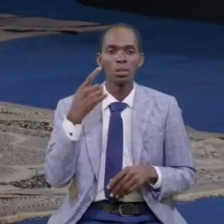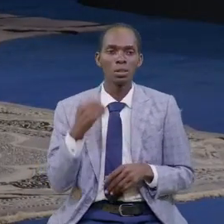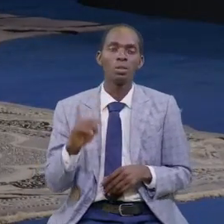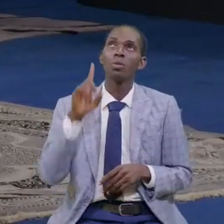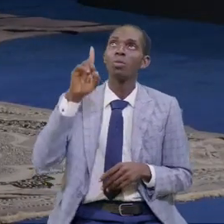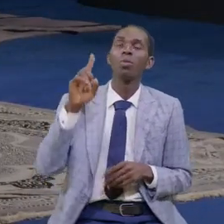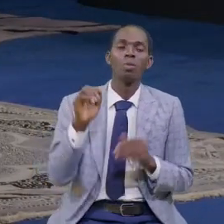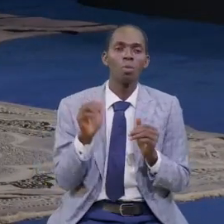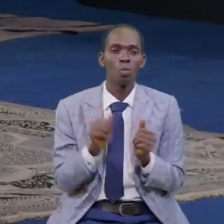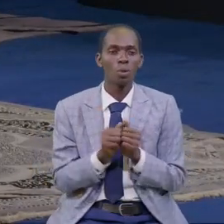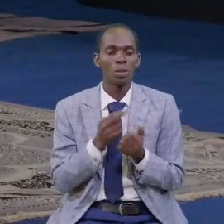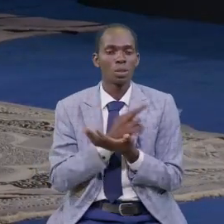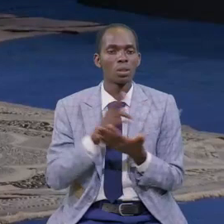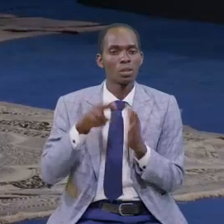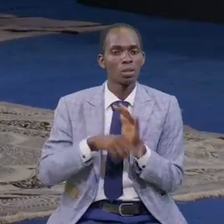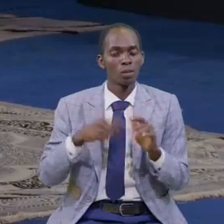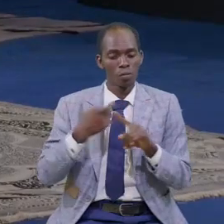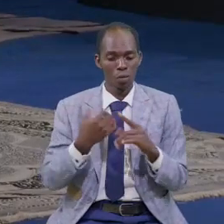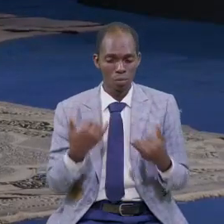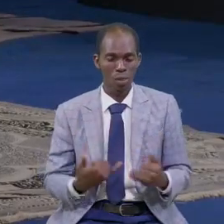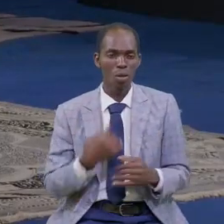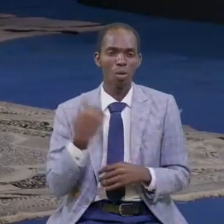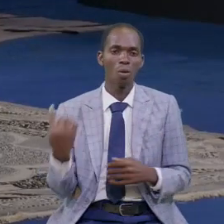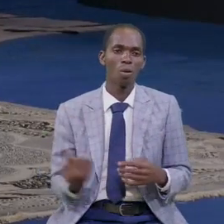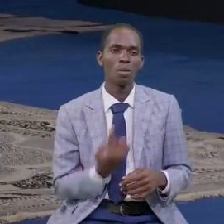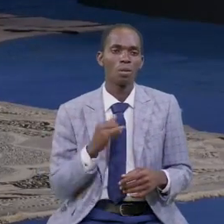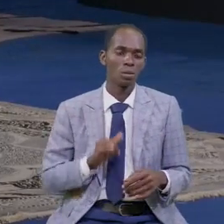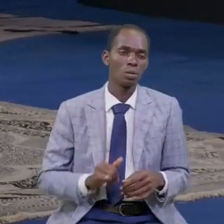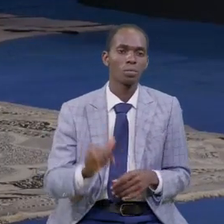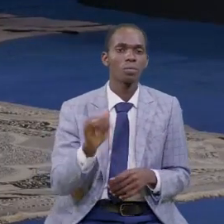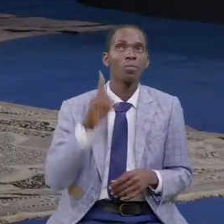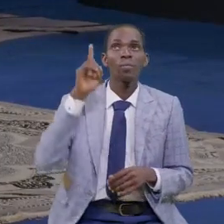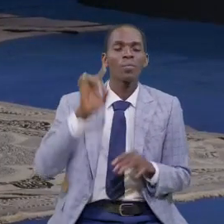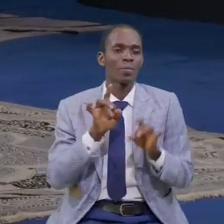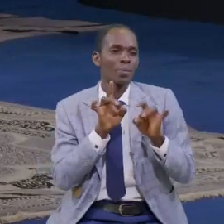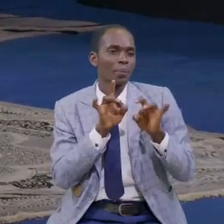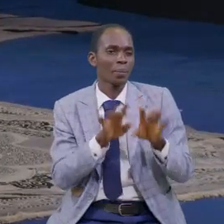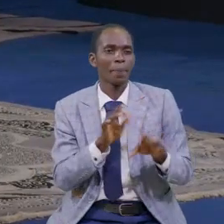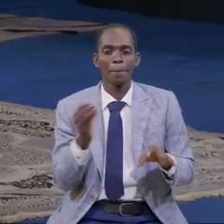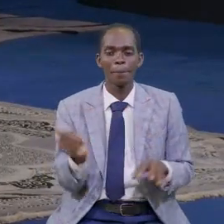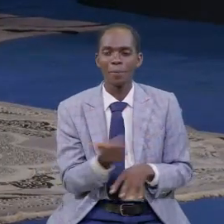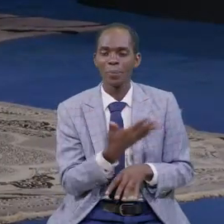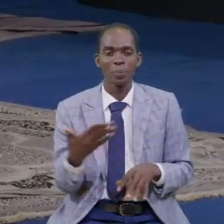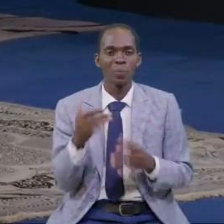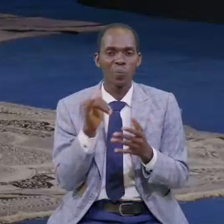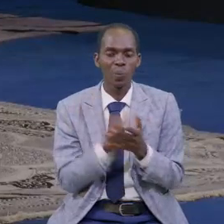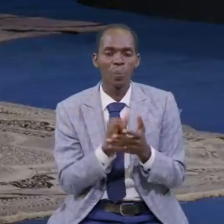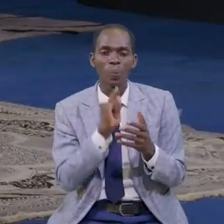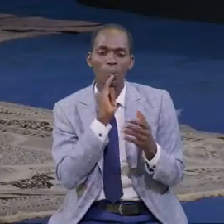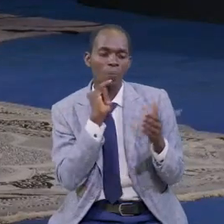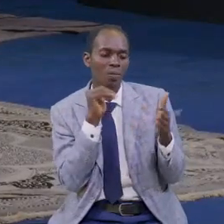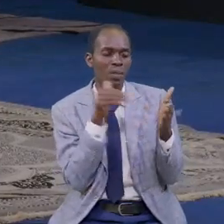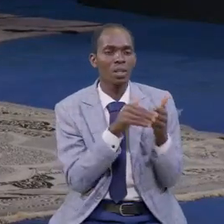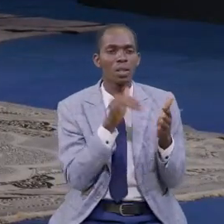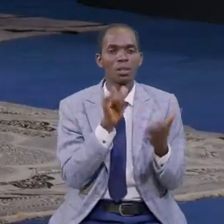He loves righteousness. He hates anything that contradicts that